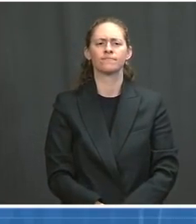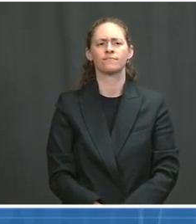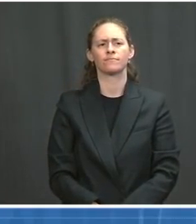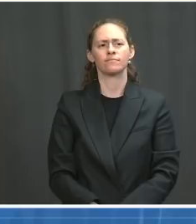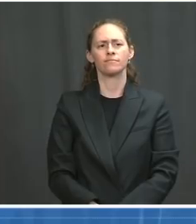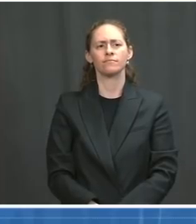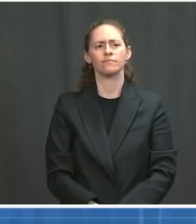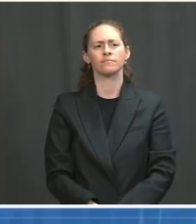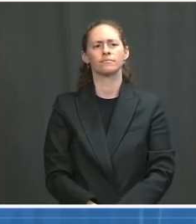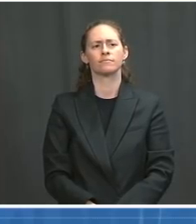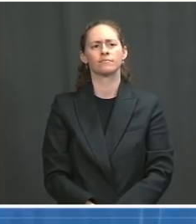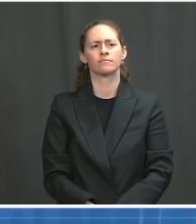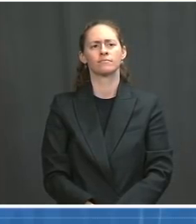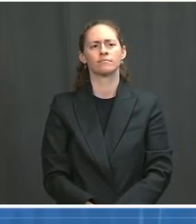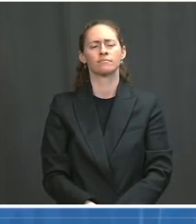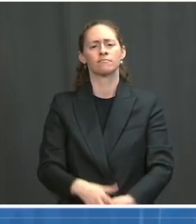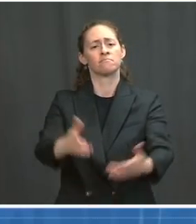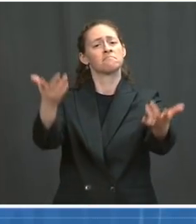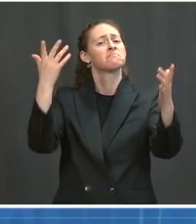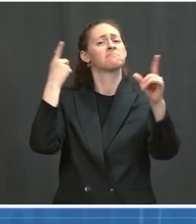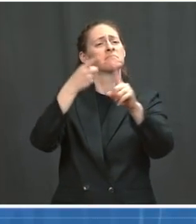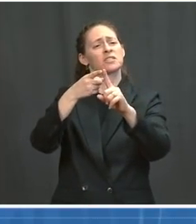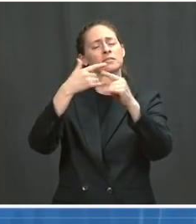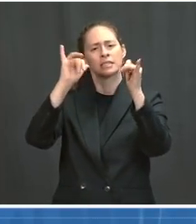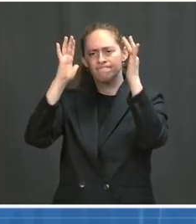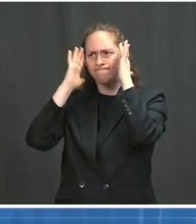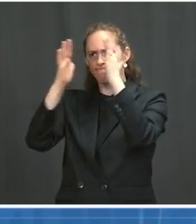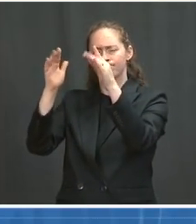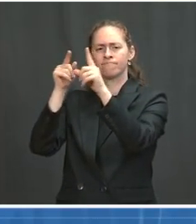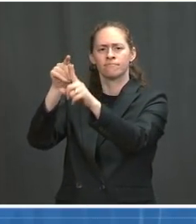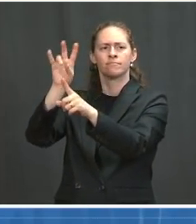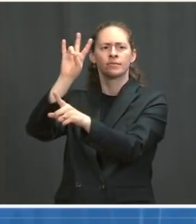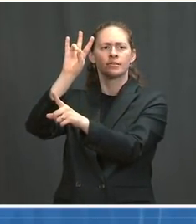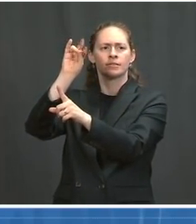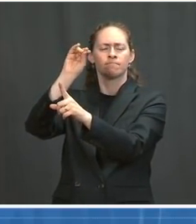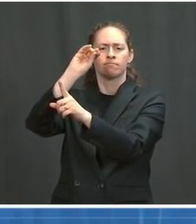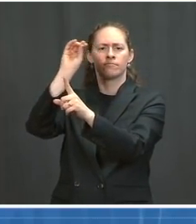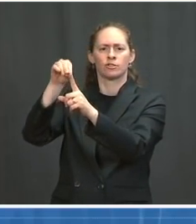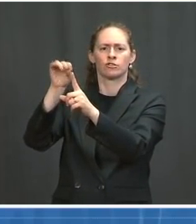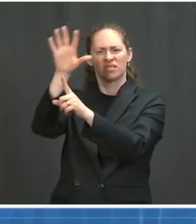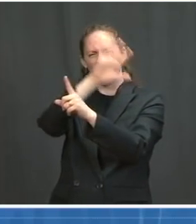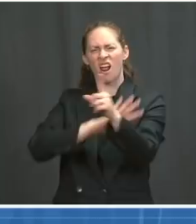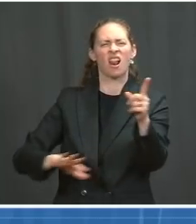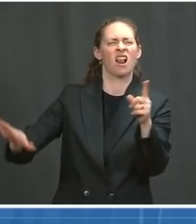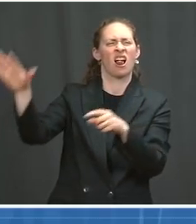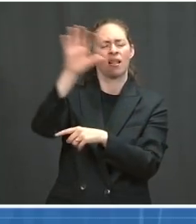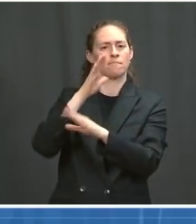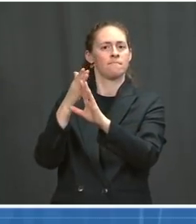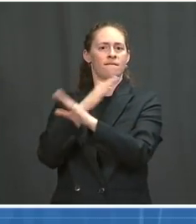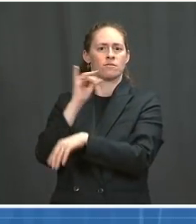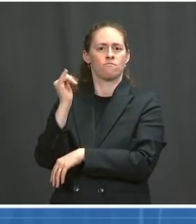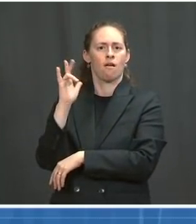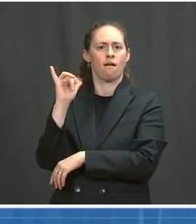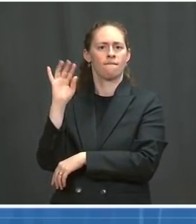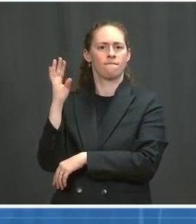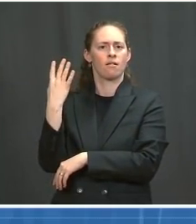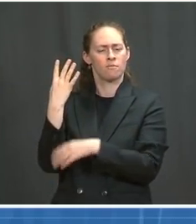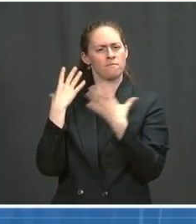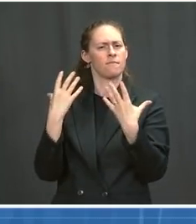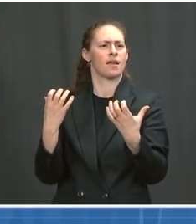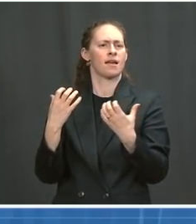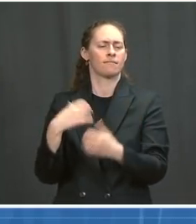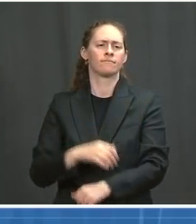adult Americans, at least one shot by July 4th, as the president has laid out that goal. It will certainly be an important day if